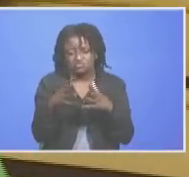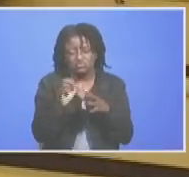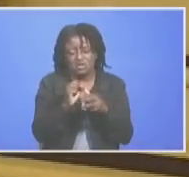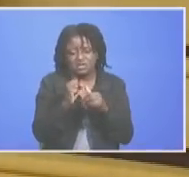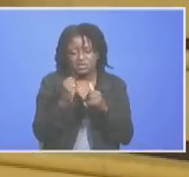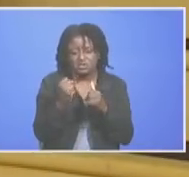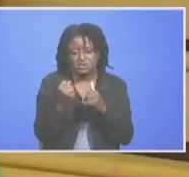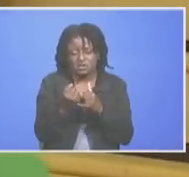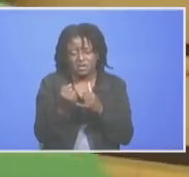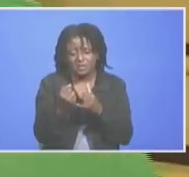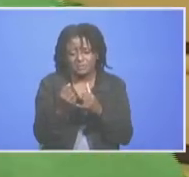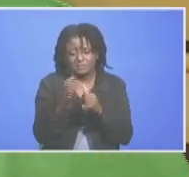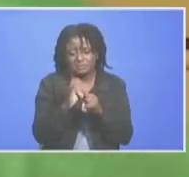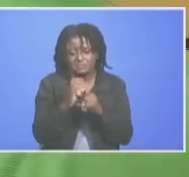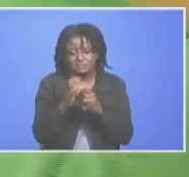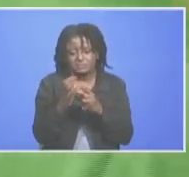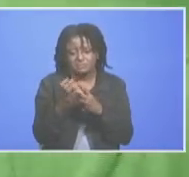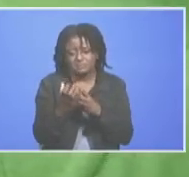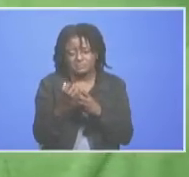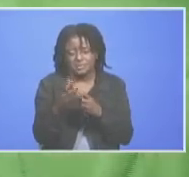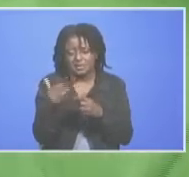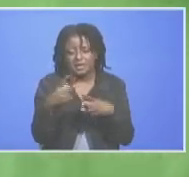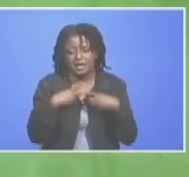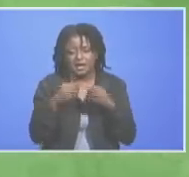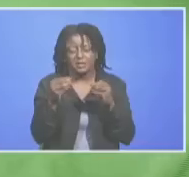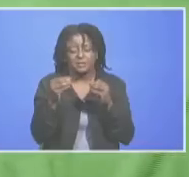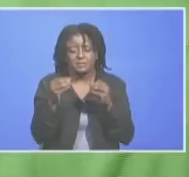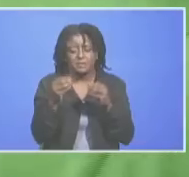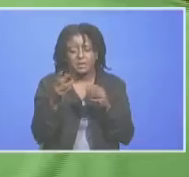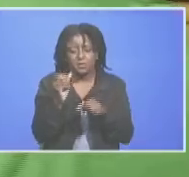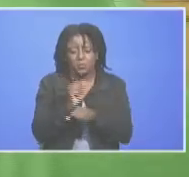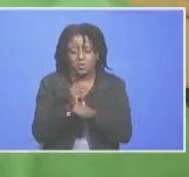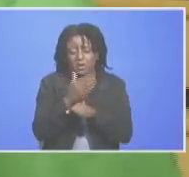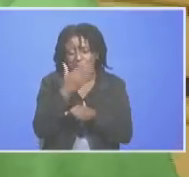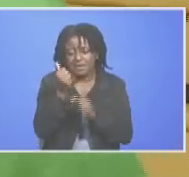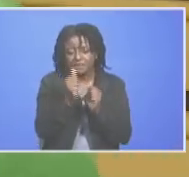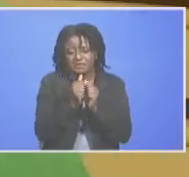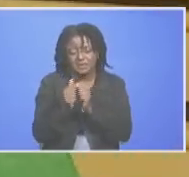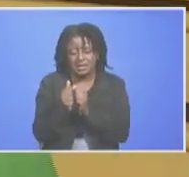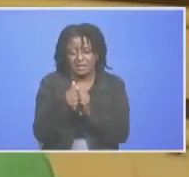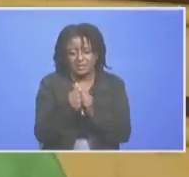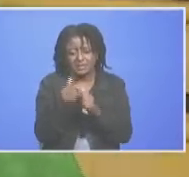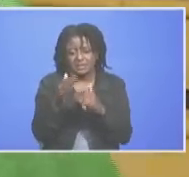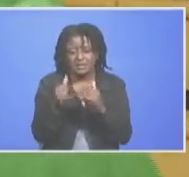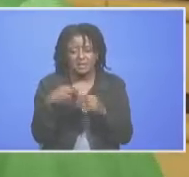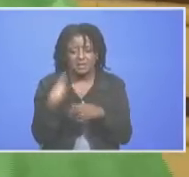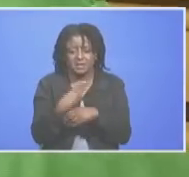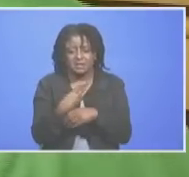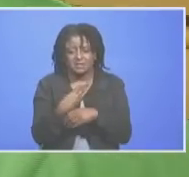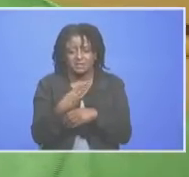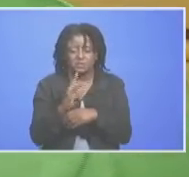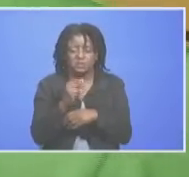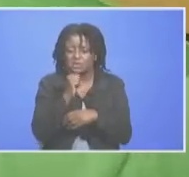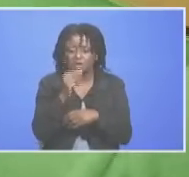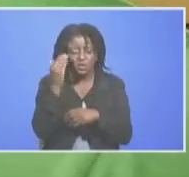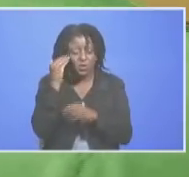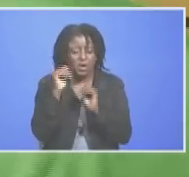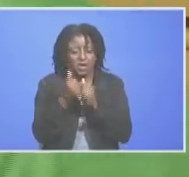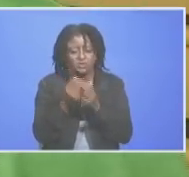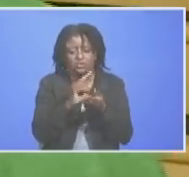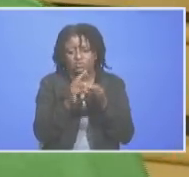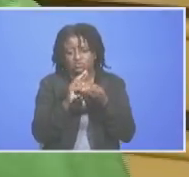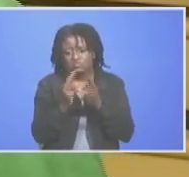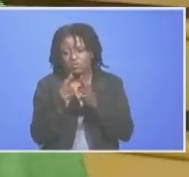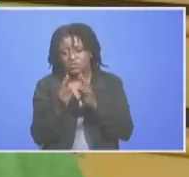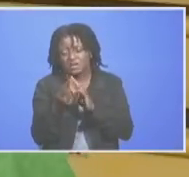had a little more chemistry than us. They knew how to score, where to score at, certain different spots that we didn't know how to rotate and help. Because they just have